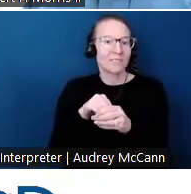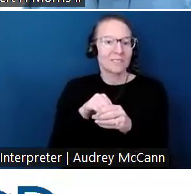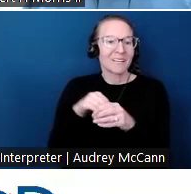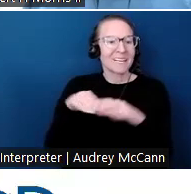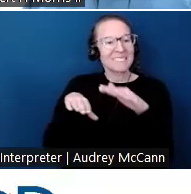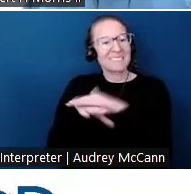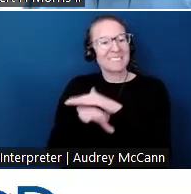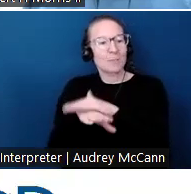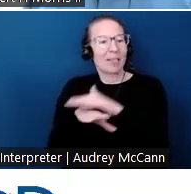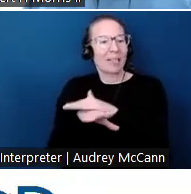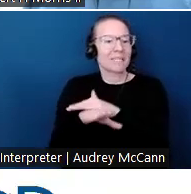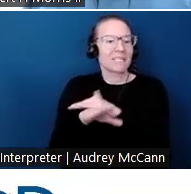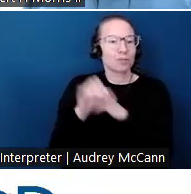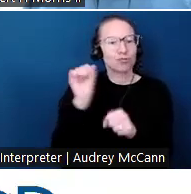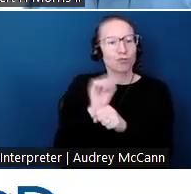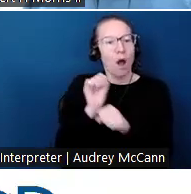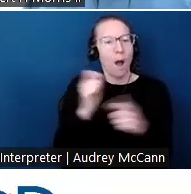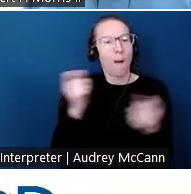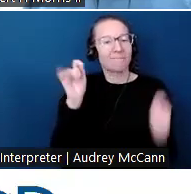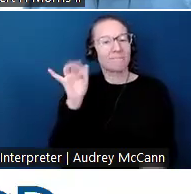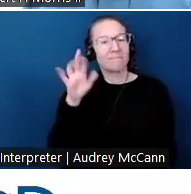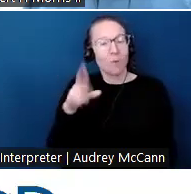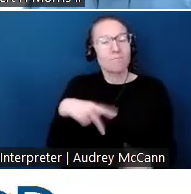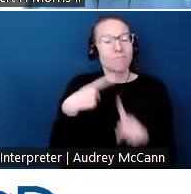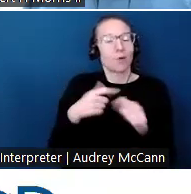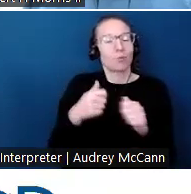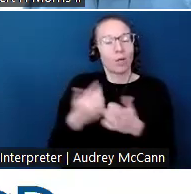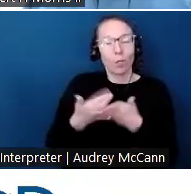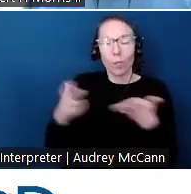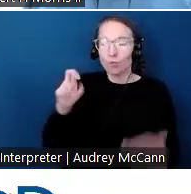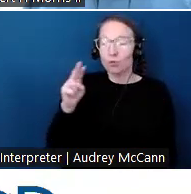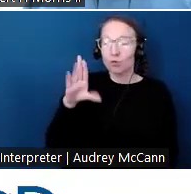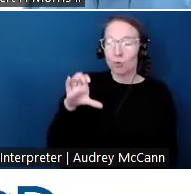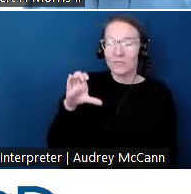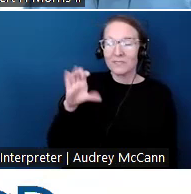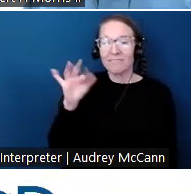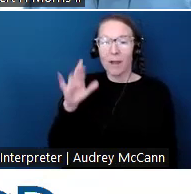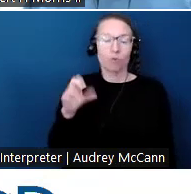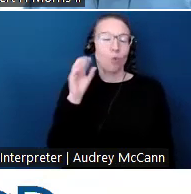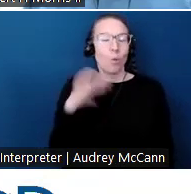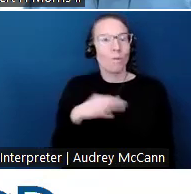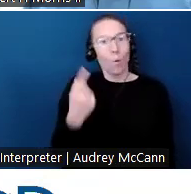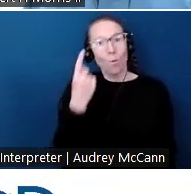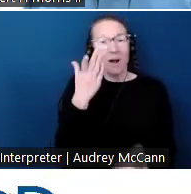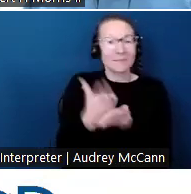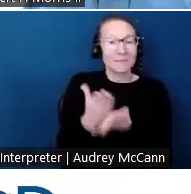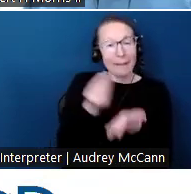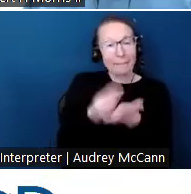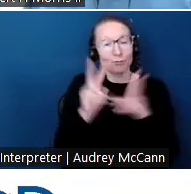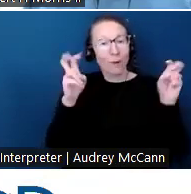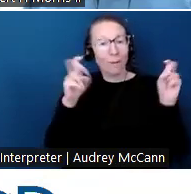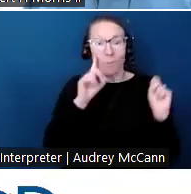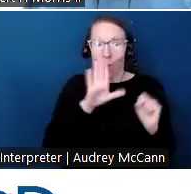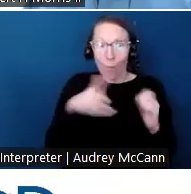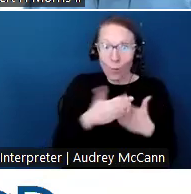kind of job fair in addition to the resource fair. So we're going to be kind of like a one-stop shop for getting any of your needs